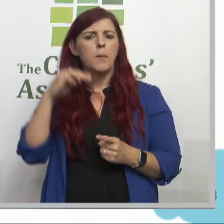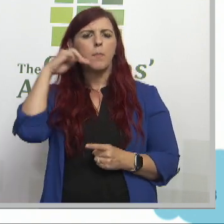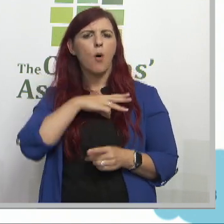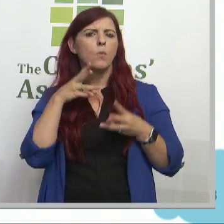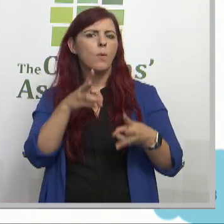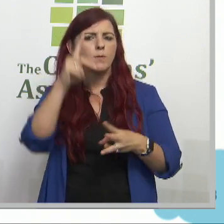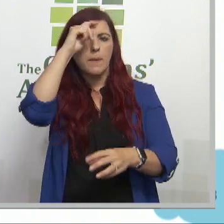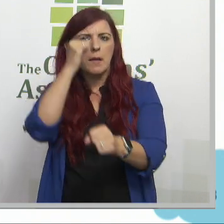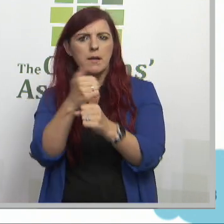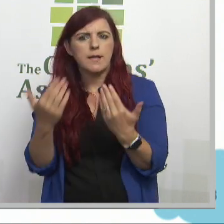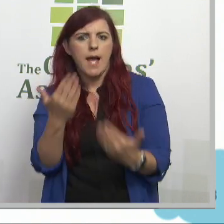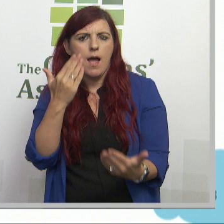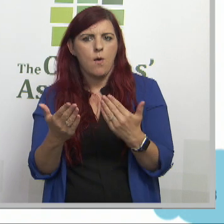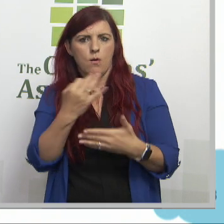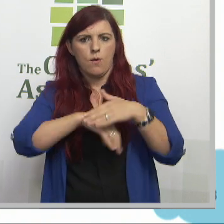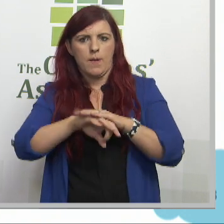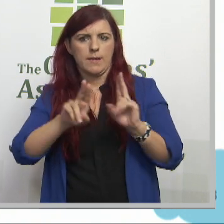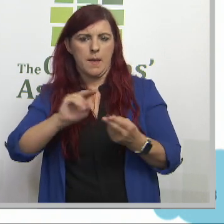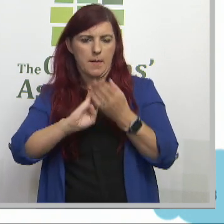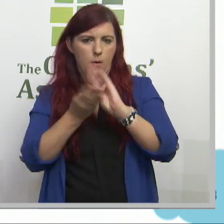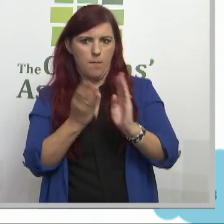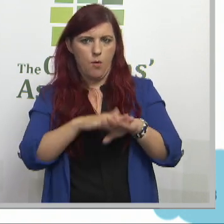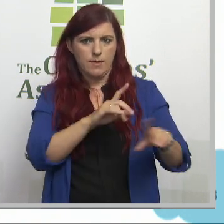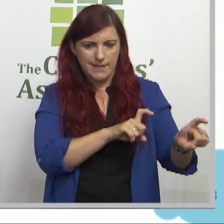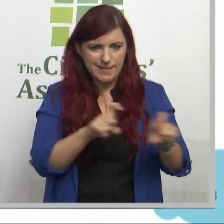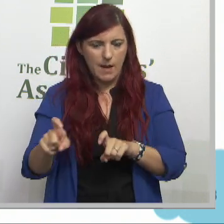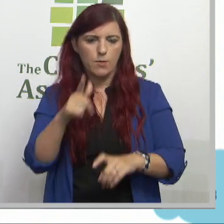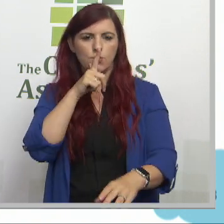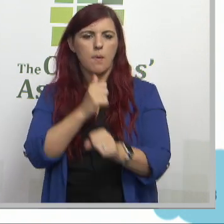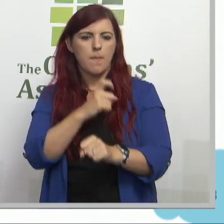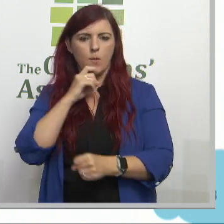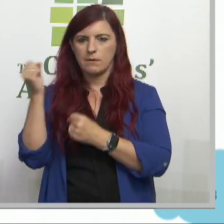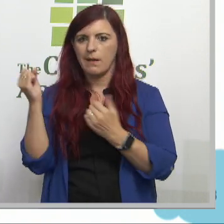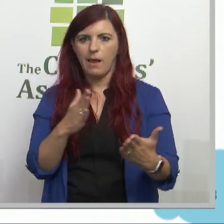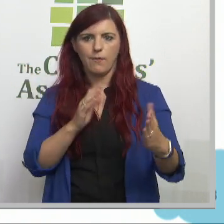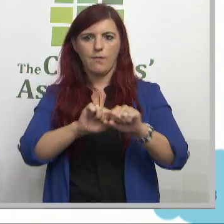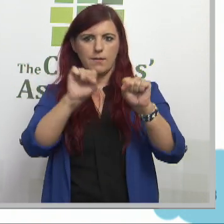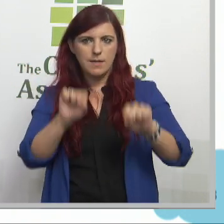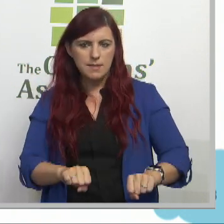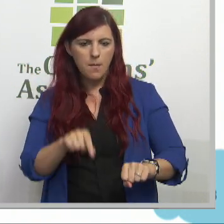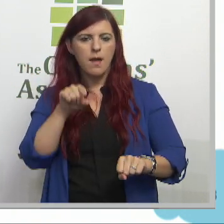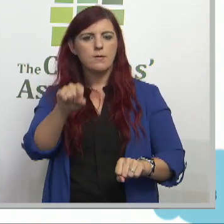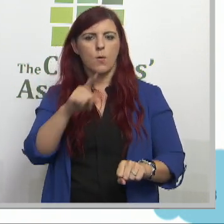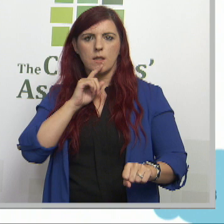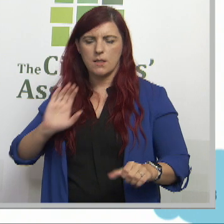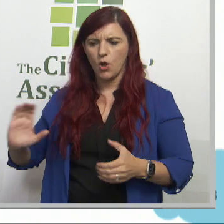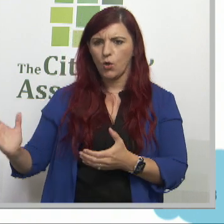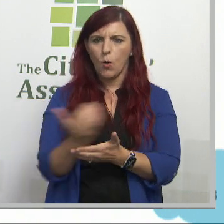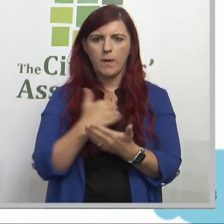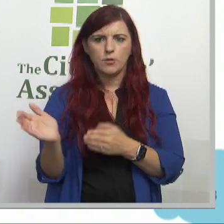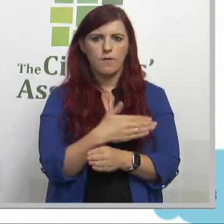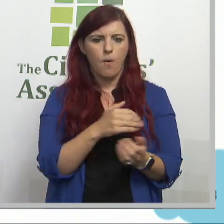think about how government budgets can become unsustainable is about the debt ratio that's built up. So this is the accumulation of all the borrowing that's